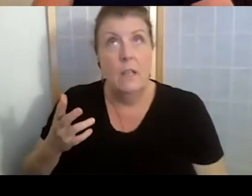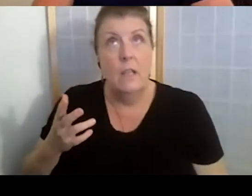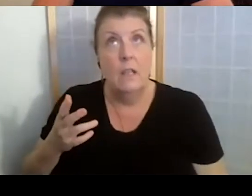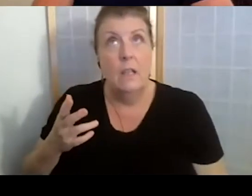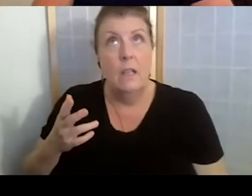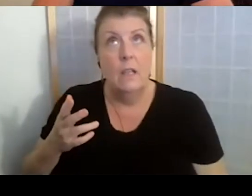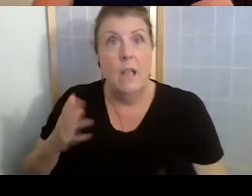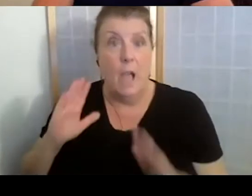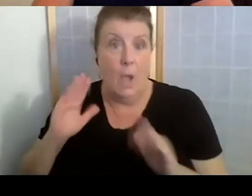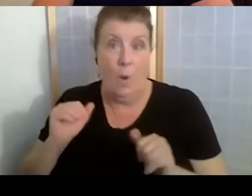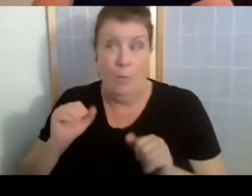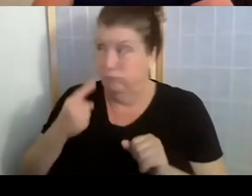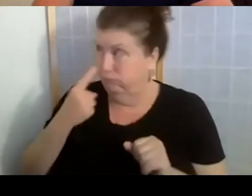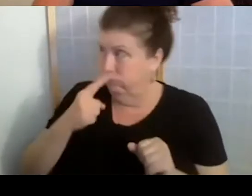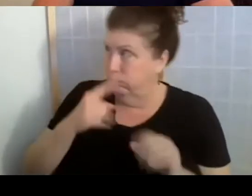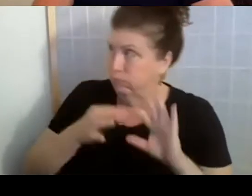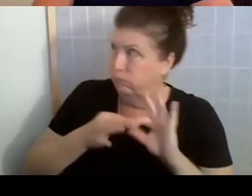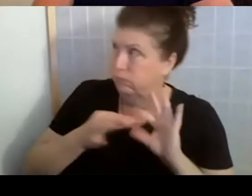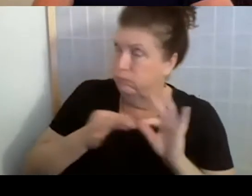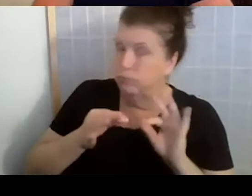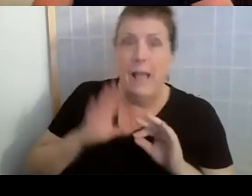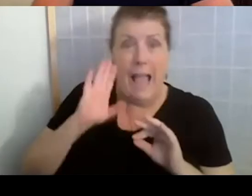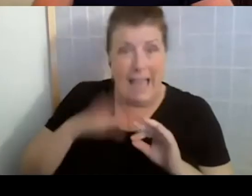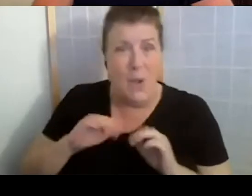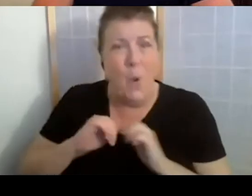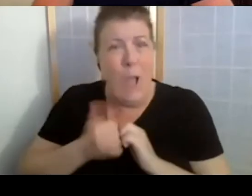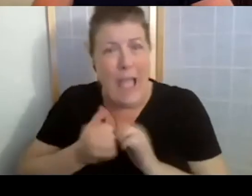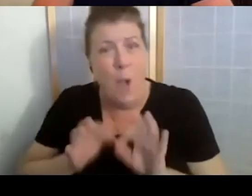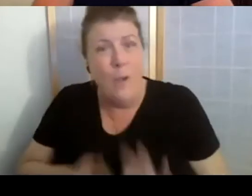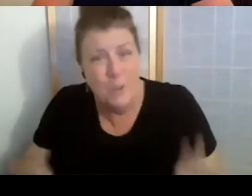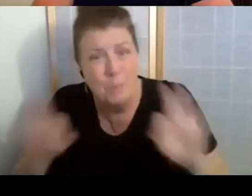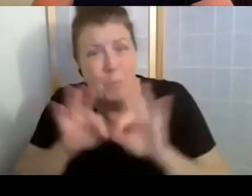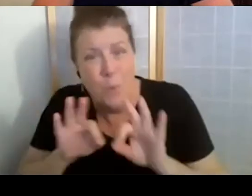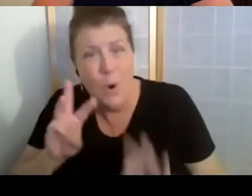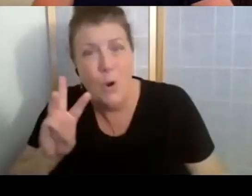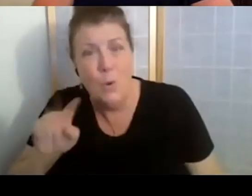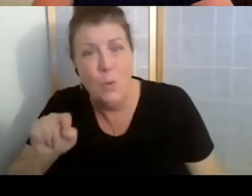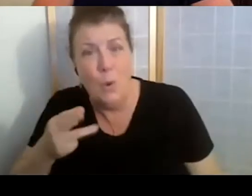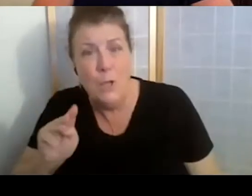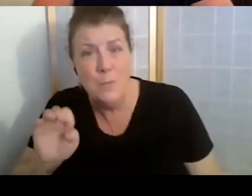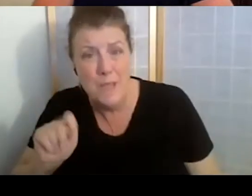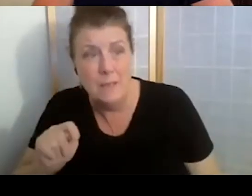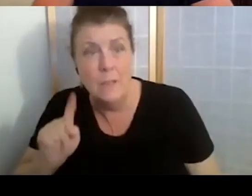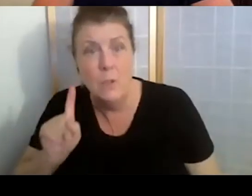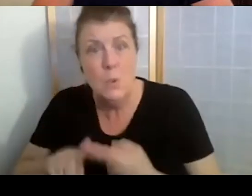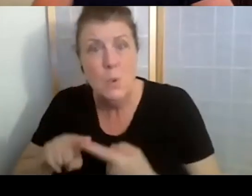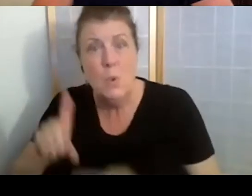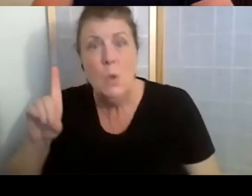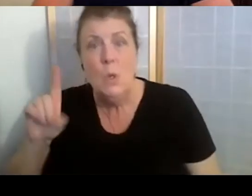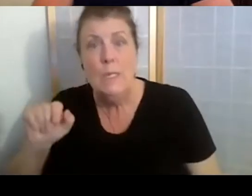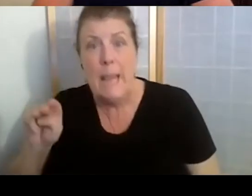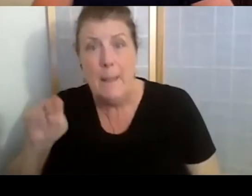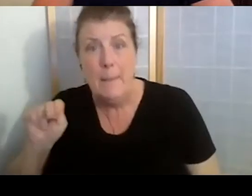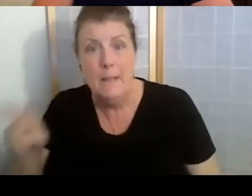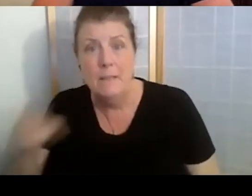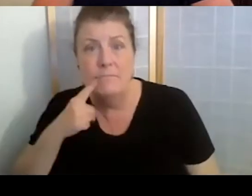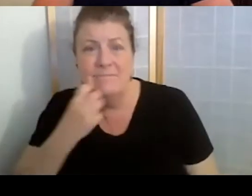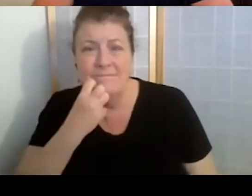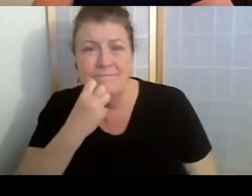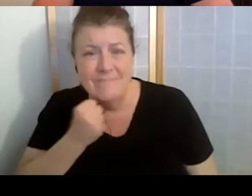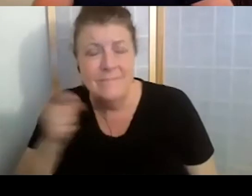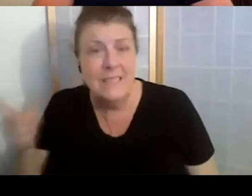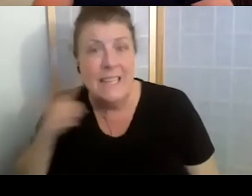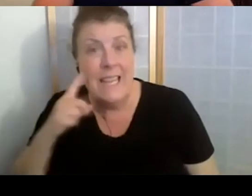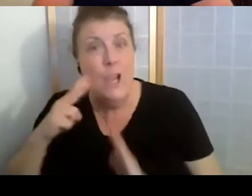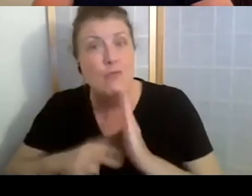Damon, but I know how important Watchmen was to Damon. You know, in our first discussion of the material, he talked about how he read that with his